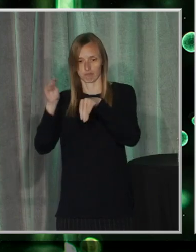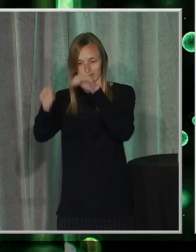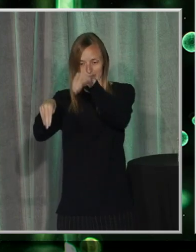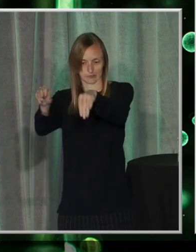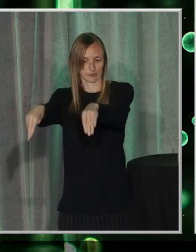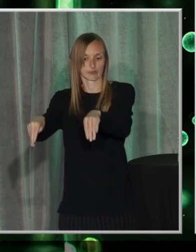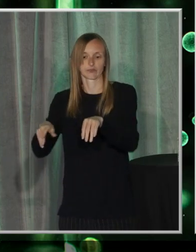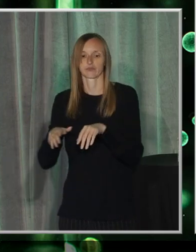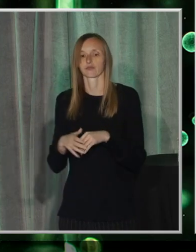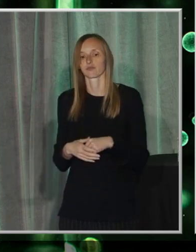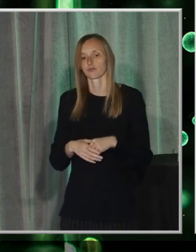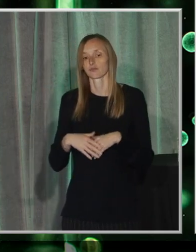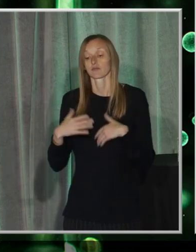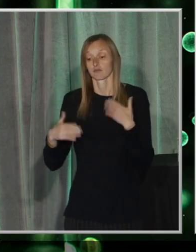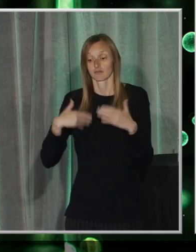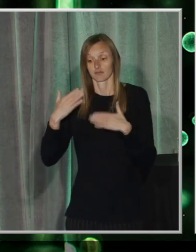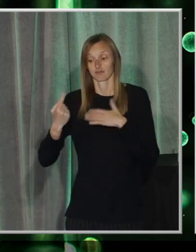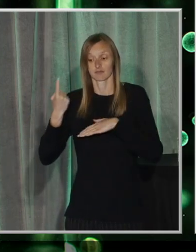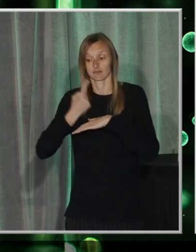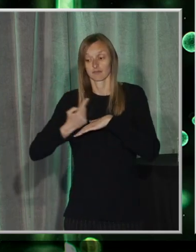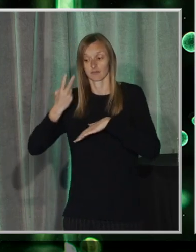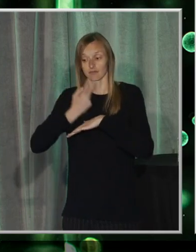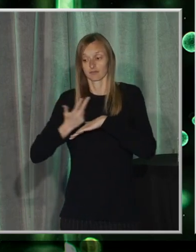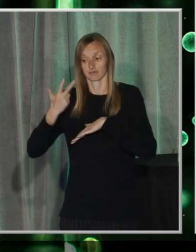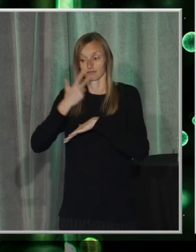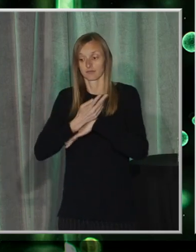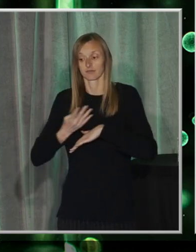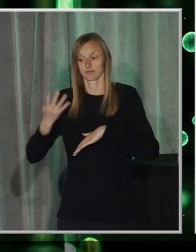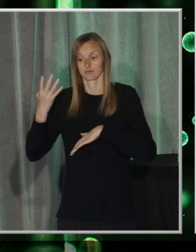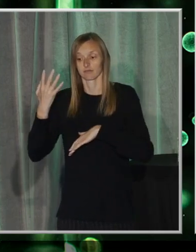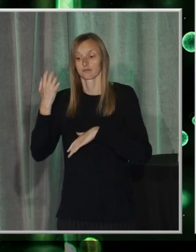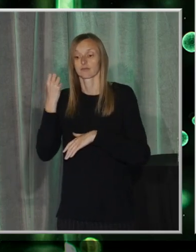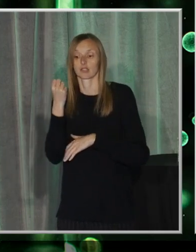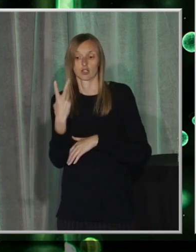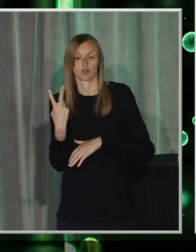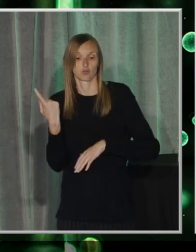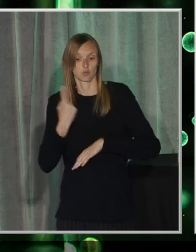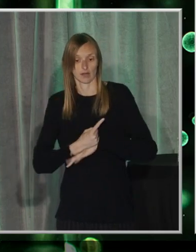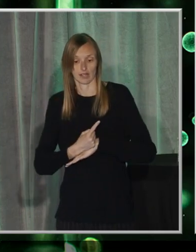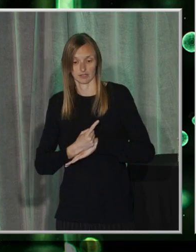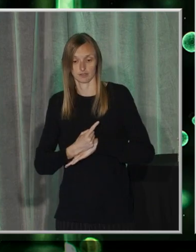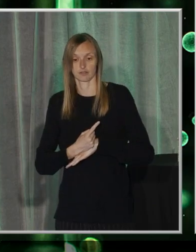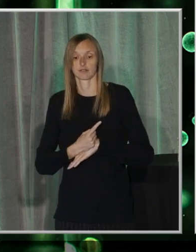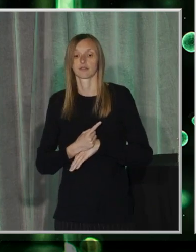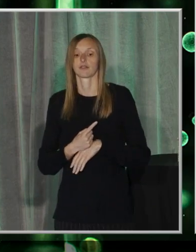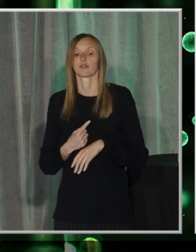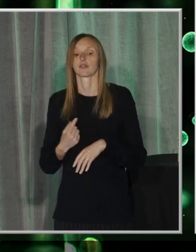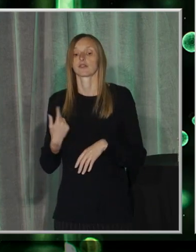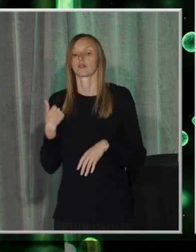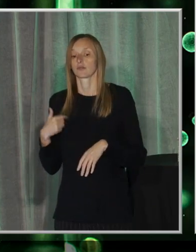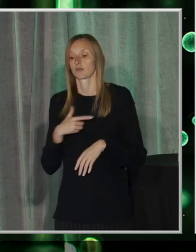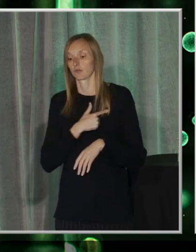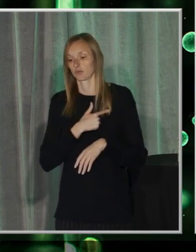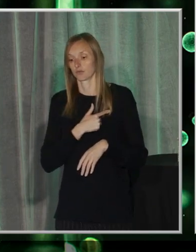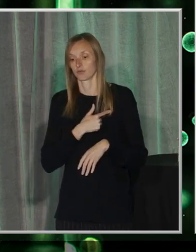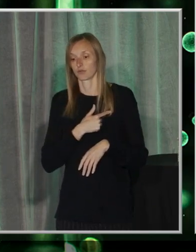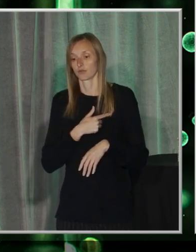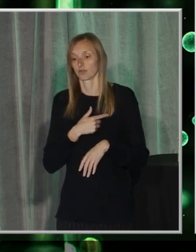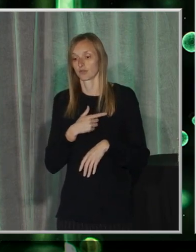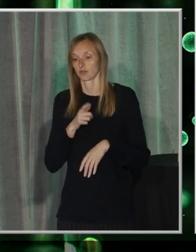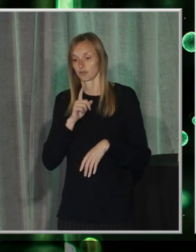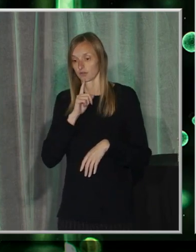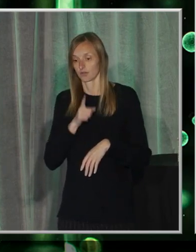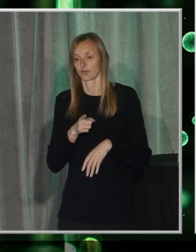after some days, precisely 12 days, we